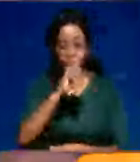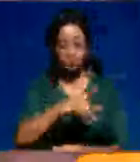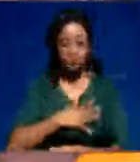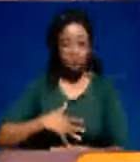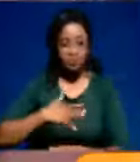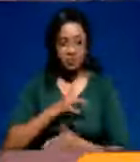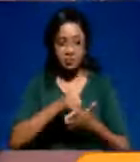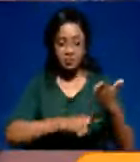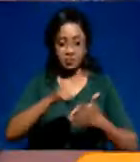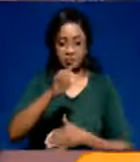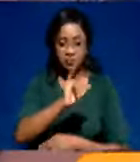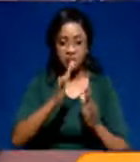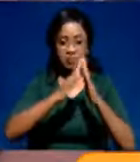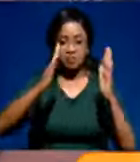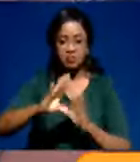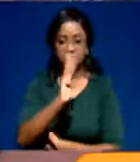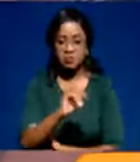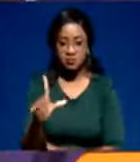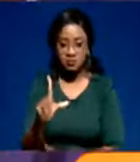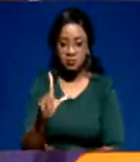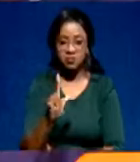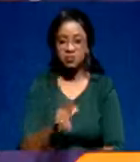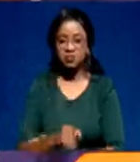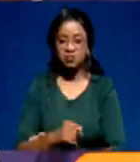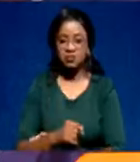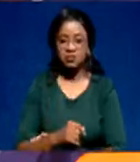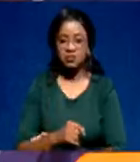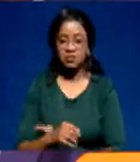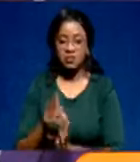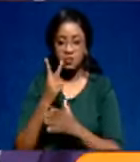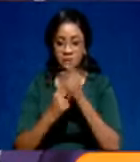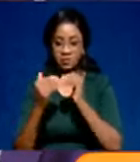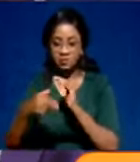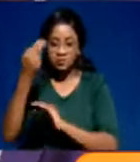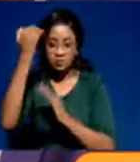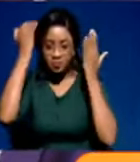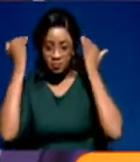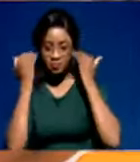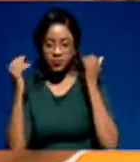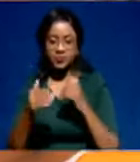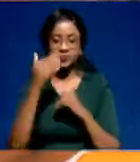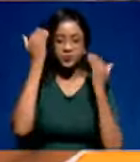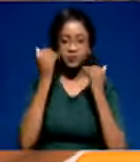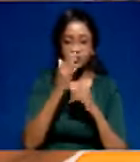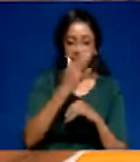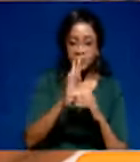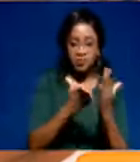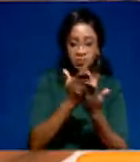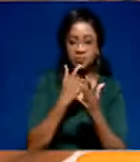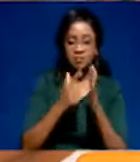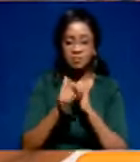bill to actualize the housing pillar in his administration. Both the High Court and the Court of Appeal termed the housing tax